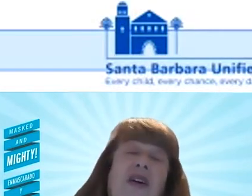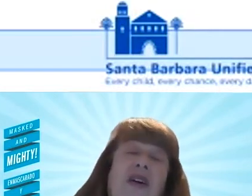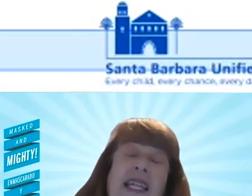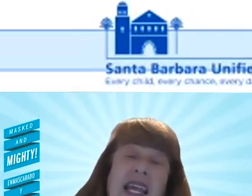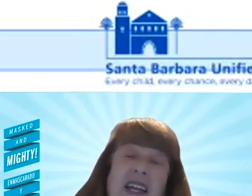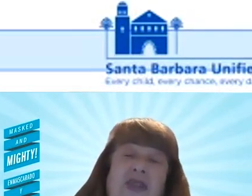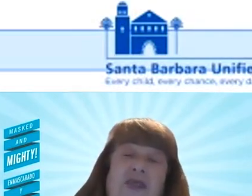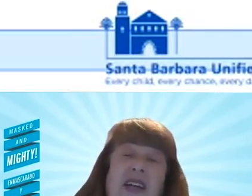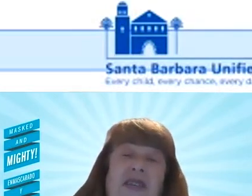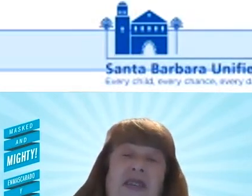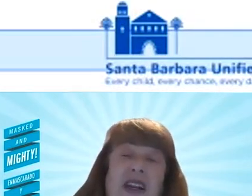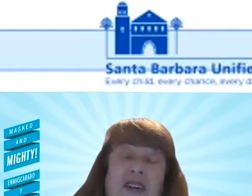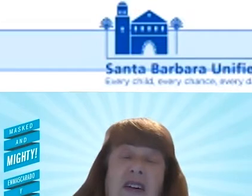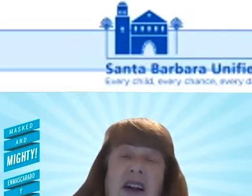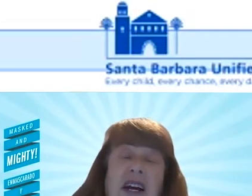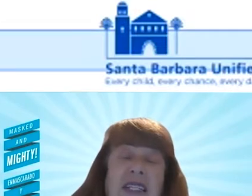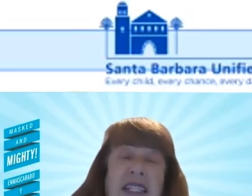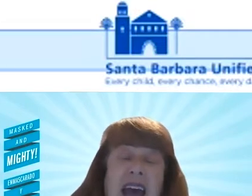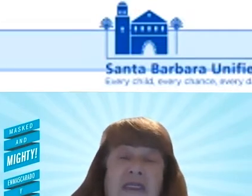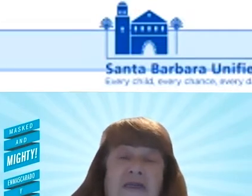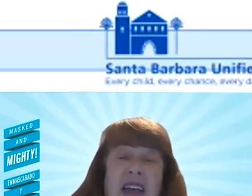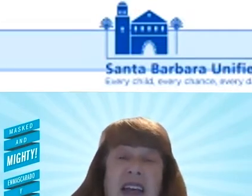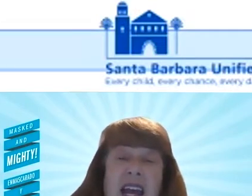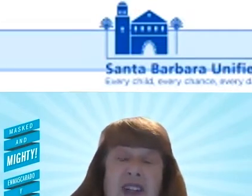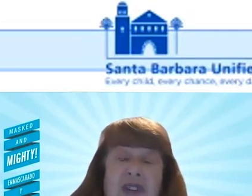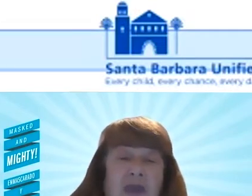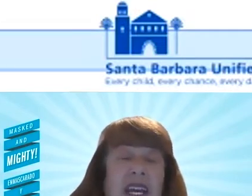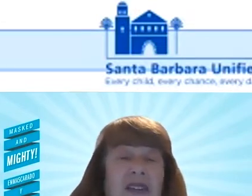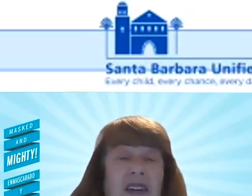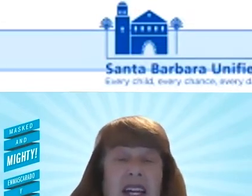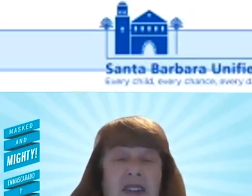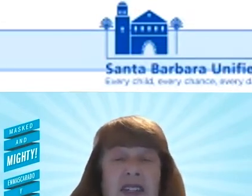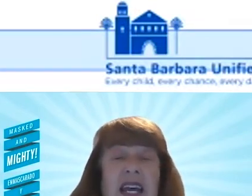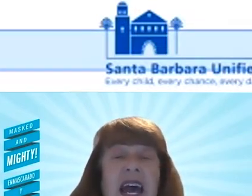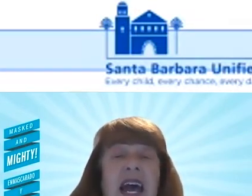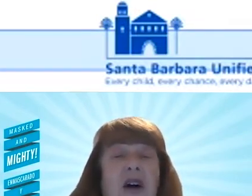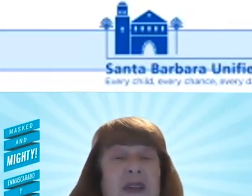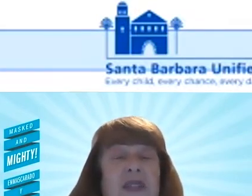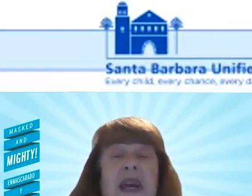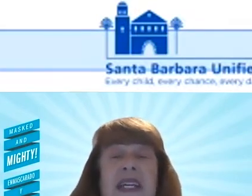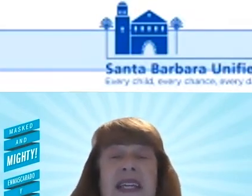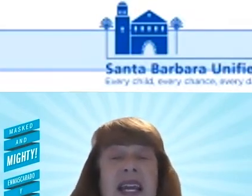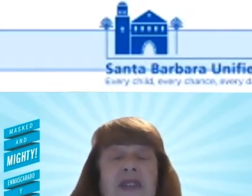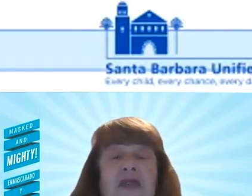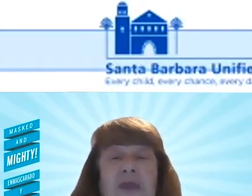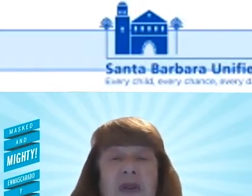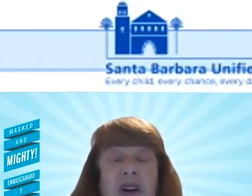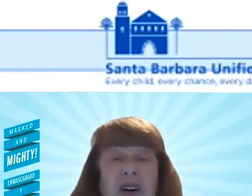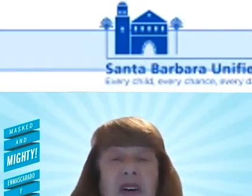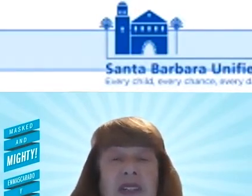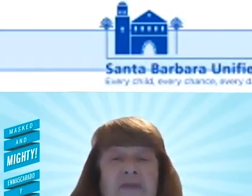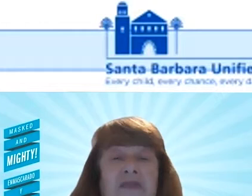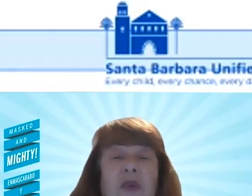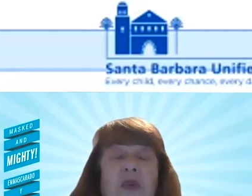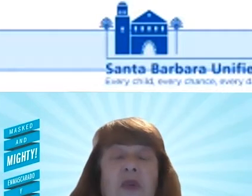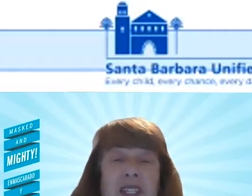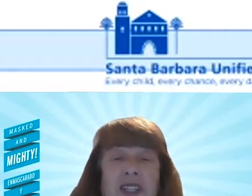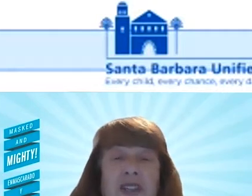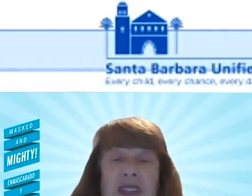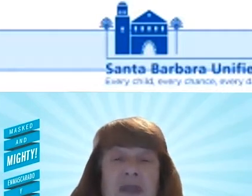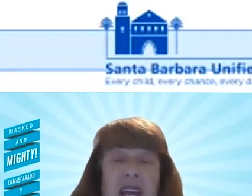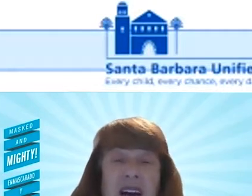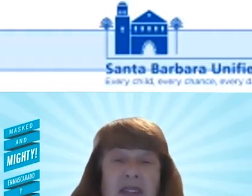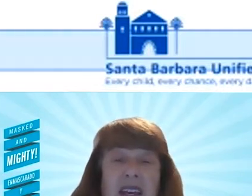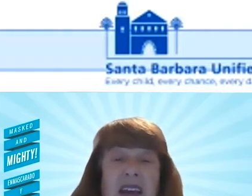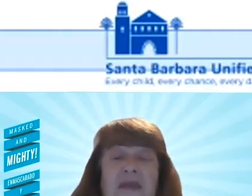with our athletic directors and our staff and extracurricular leaders, help us maintain those protocols. We